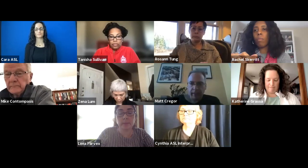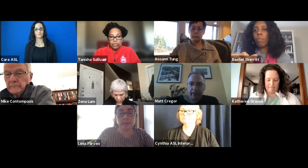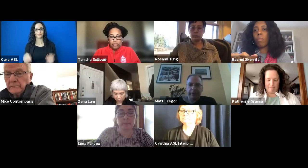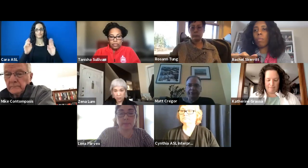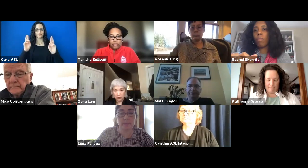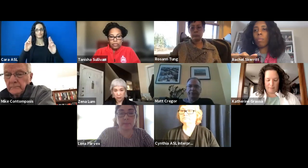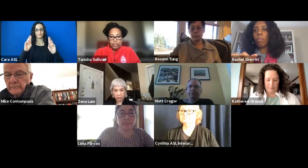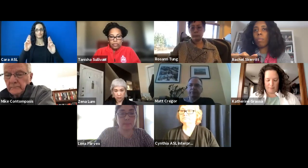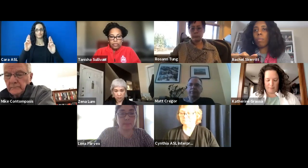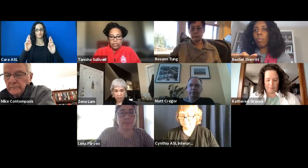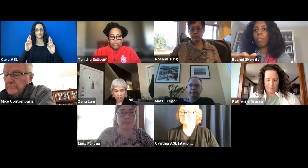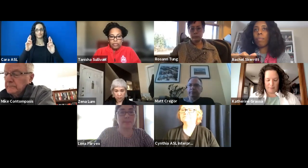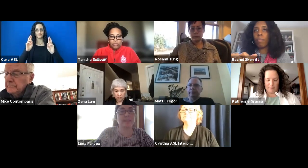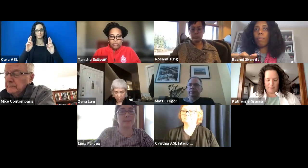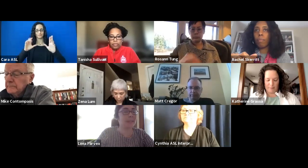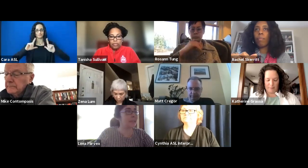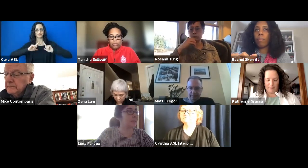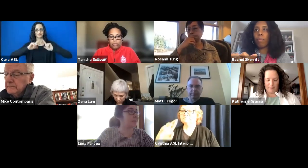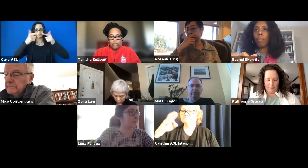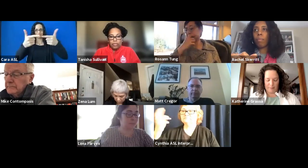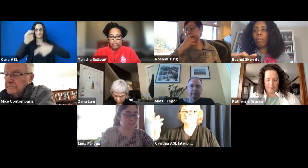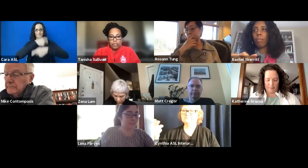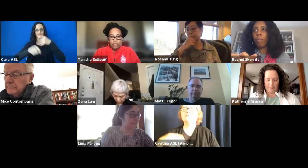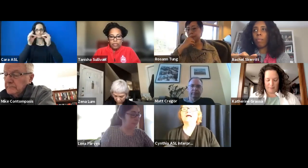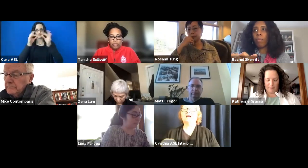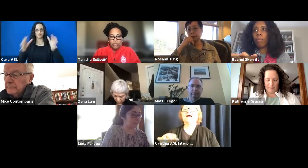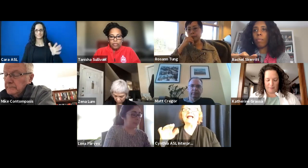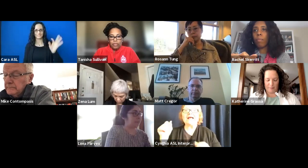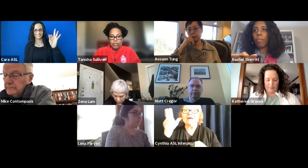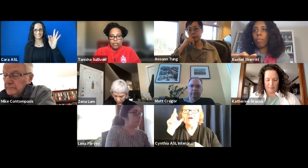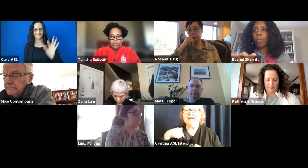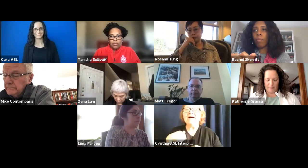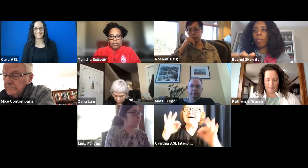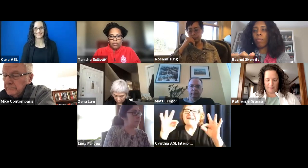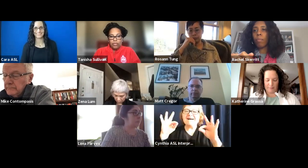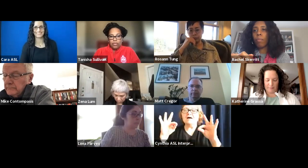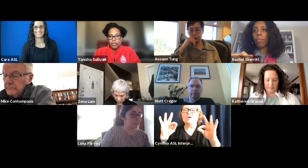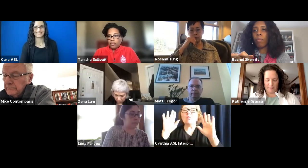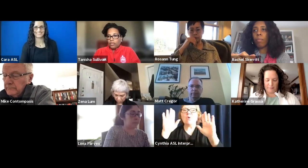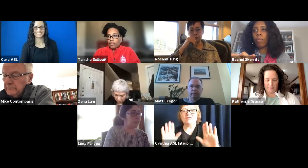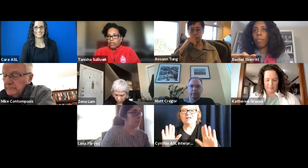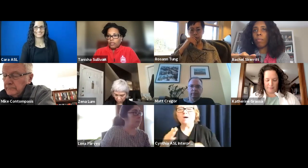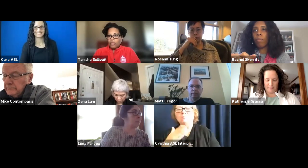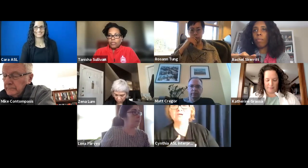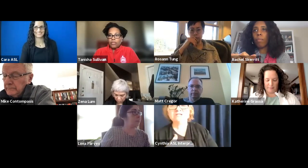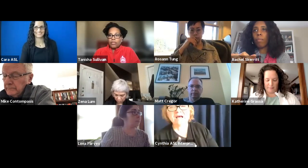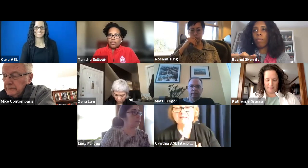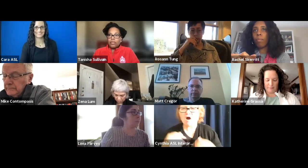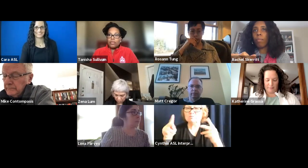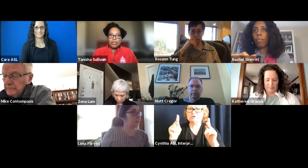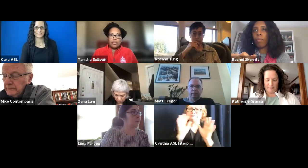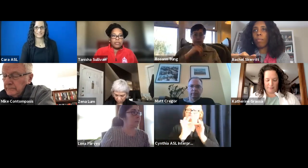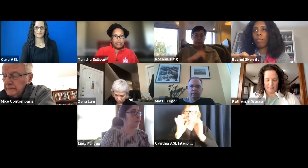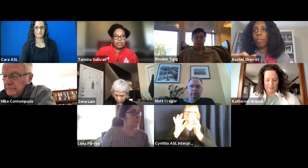Anna Dorr. Yes, hi, can you hear me? Yes, we can hear you. Wonderful, thank you so much. I appreciate the opportunity to speak to you today.